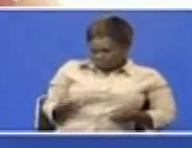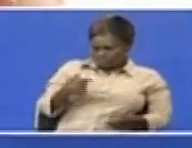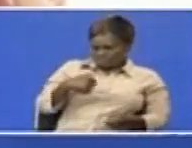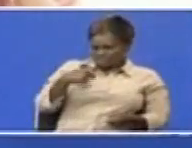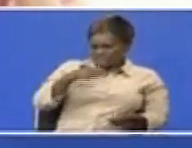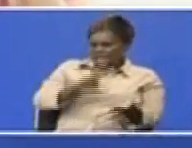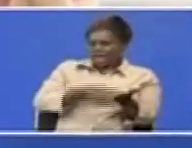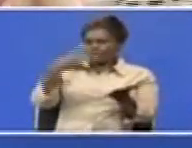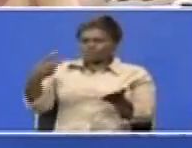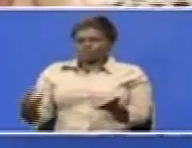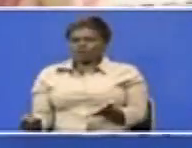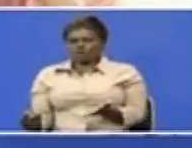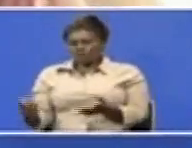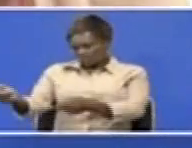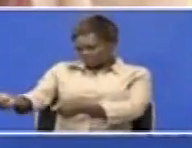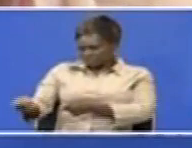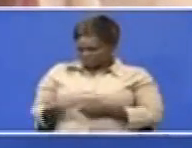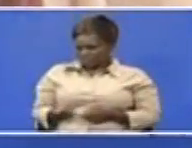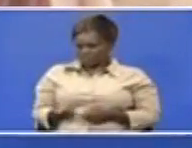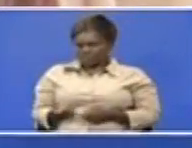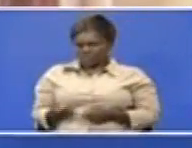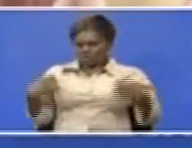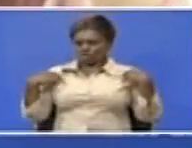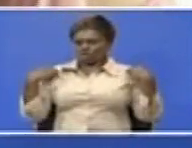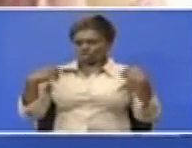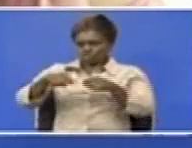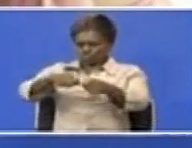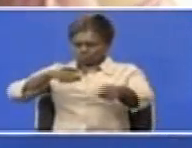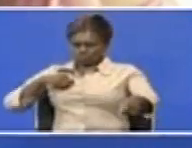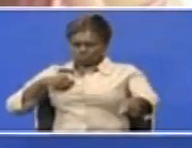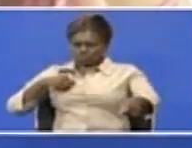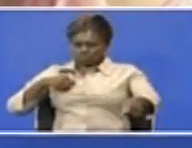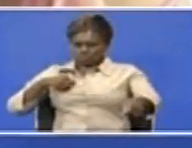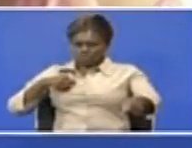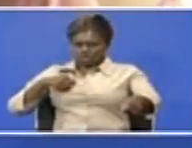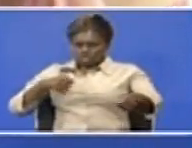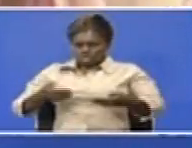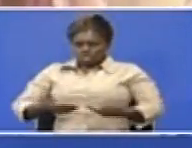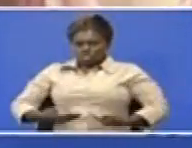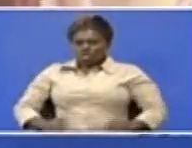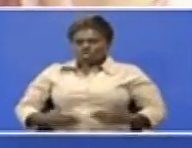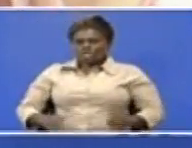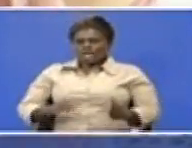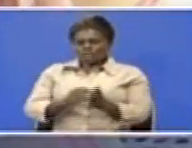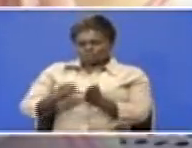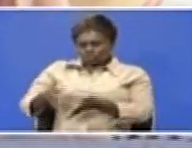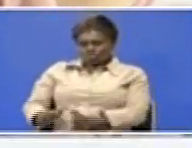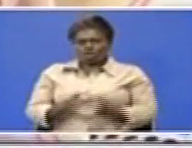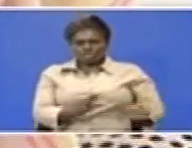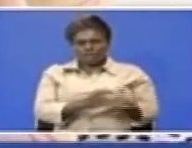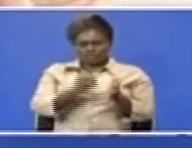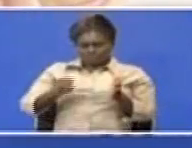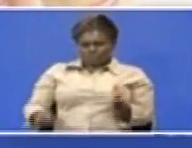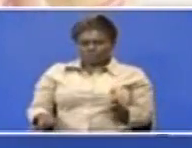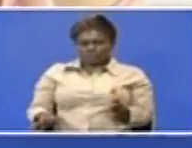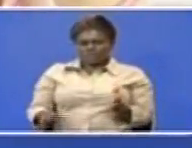Kaniangusha hivi. Yani nivuruta hivi nguo ika trouser ikatoka. Na ndio beste yake